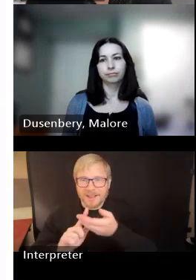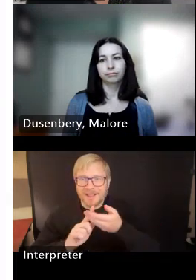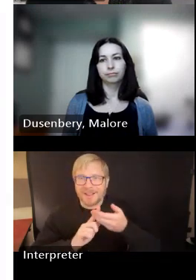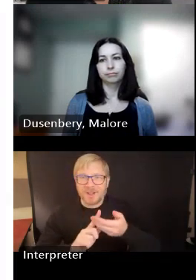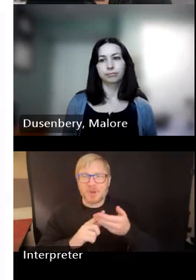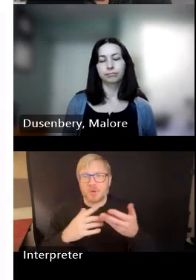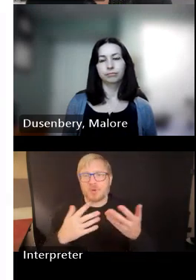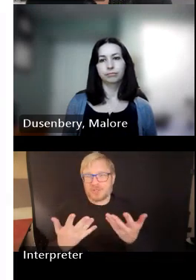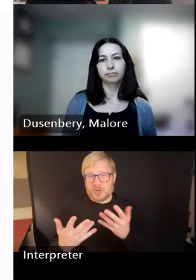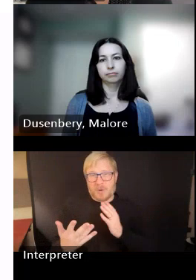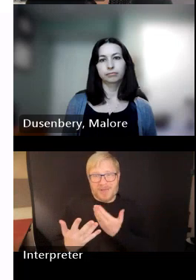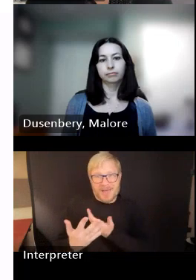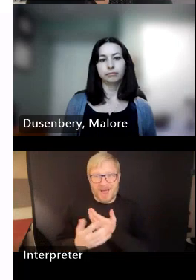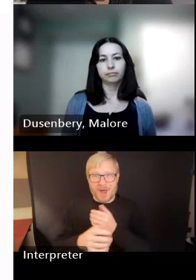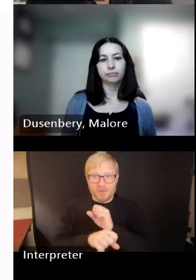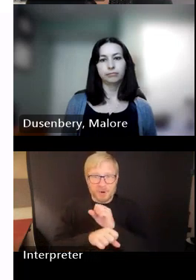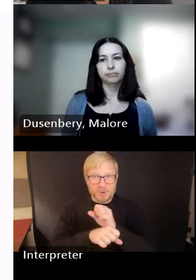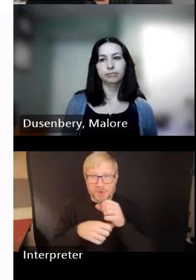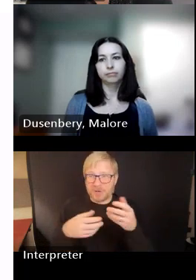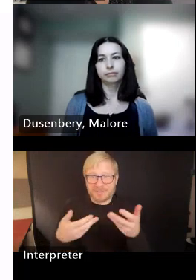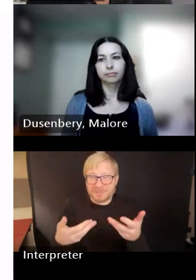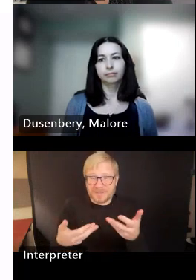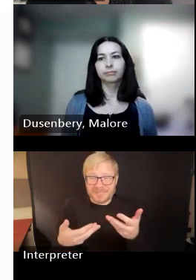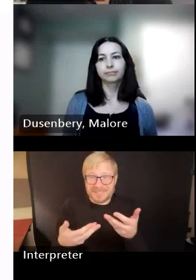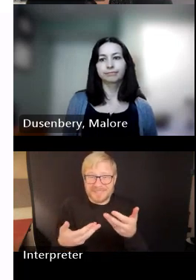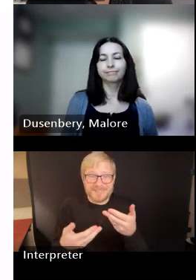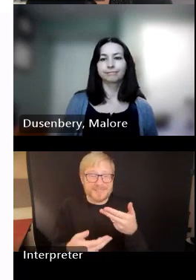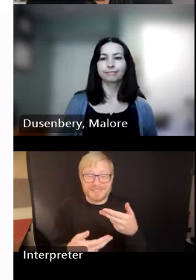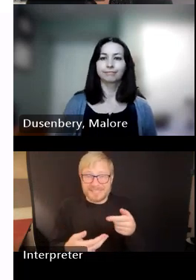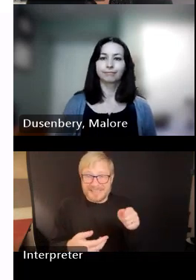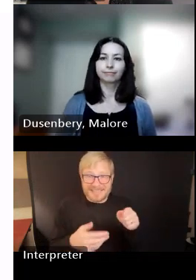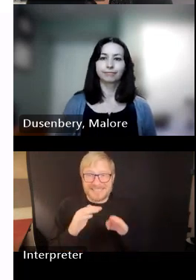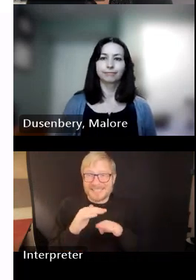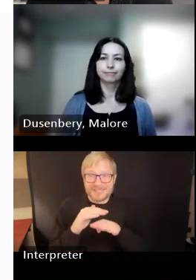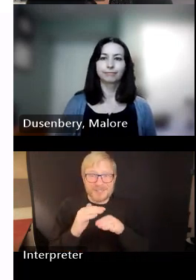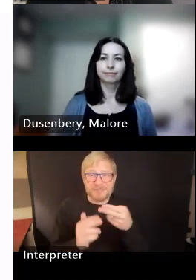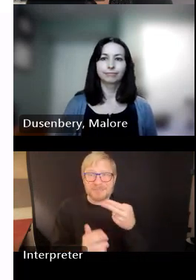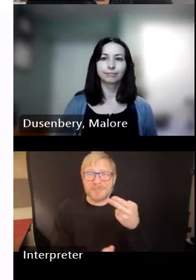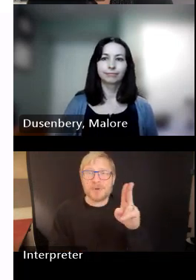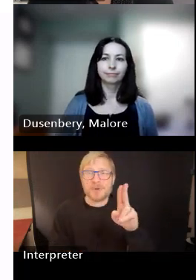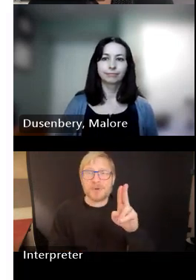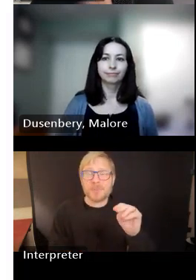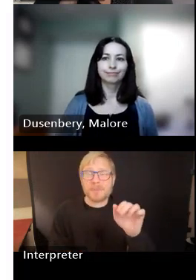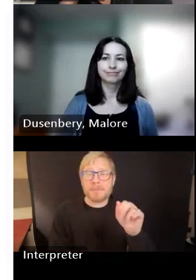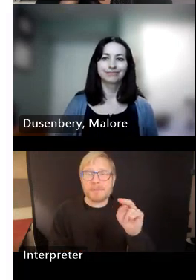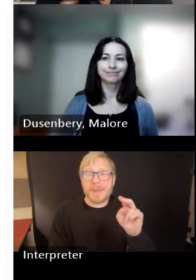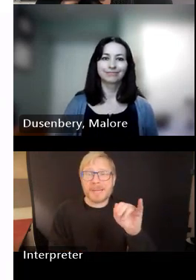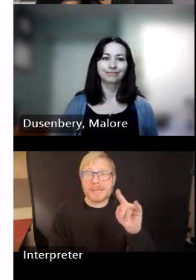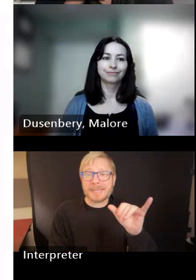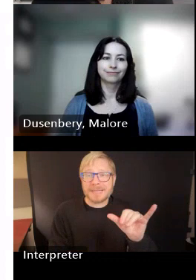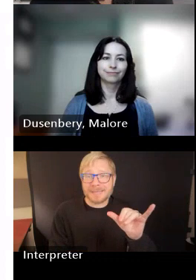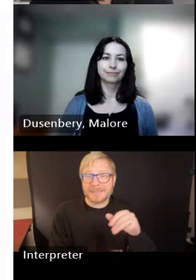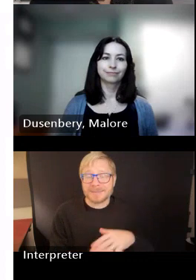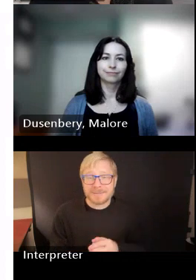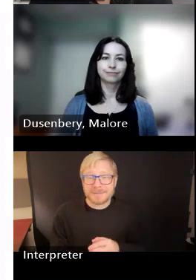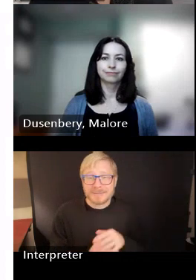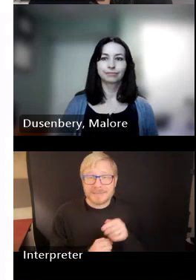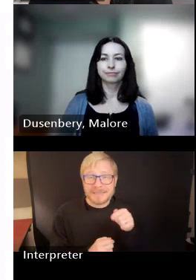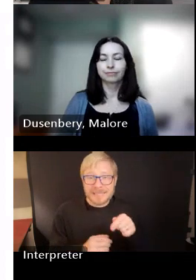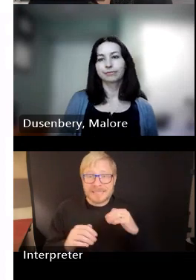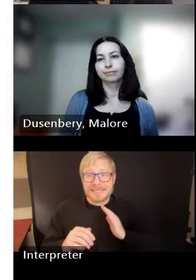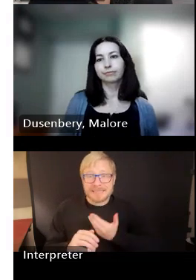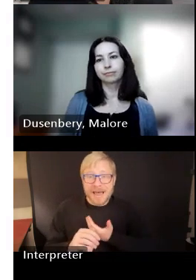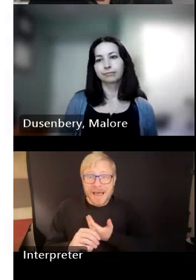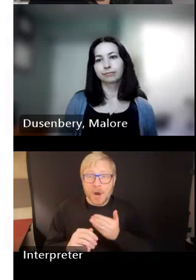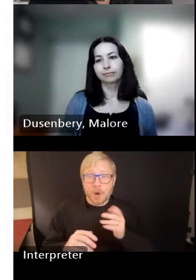humanity. This is how human beings survive. Yeah, I mean, I couldn't agree more. I do want to add that, and Claudia, I